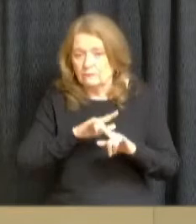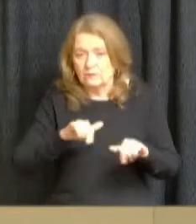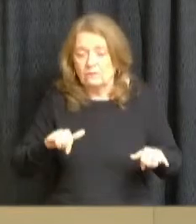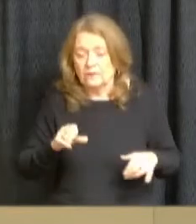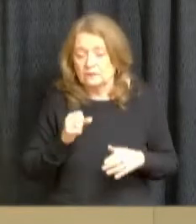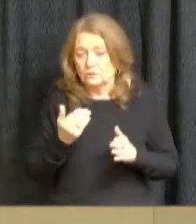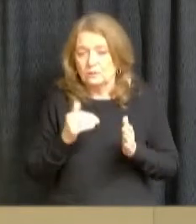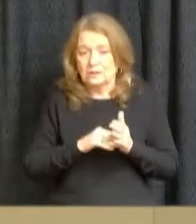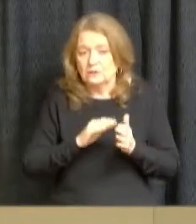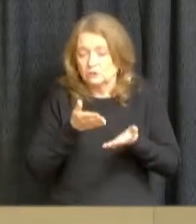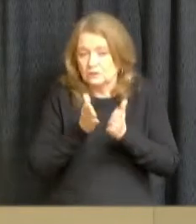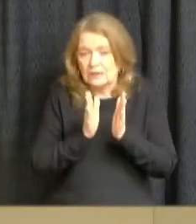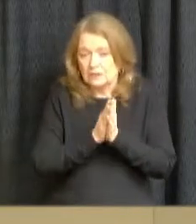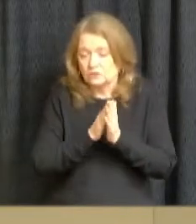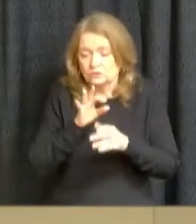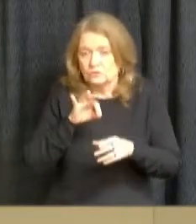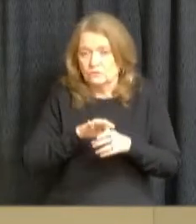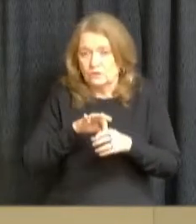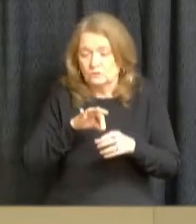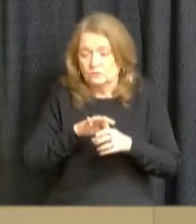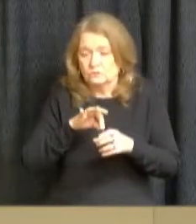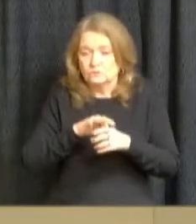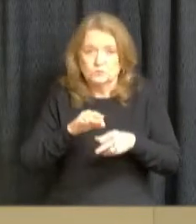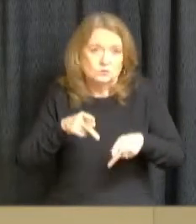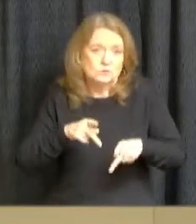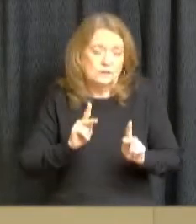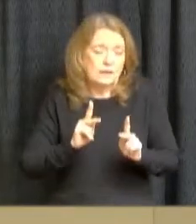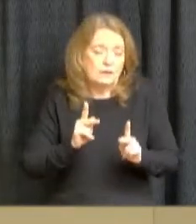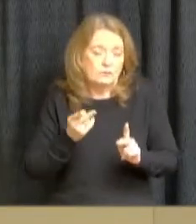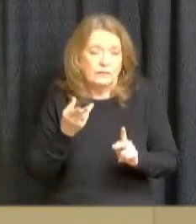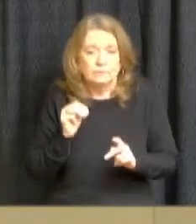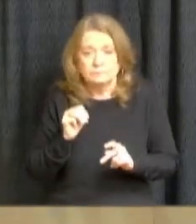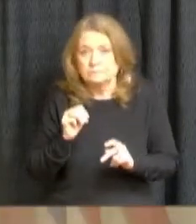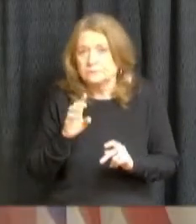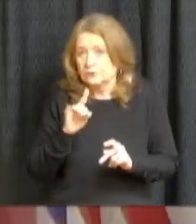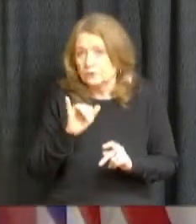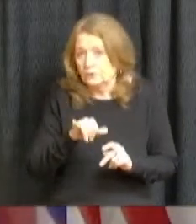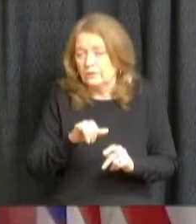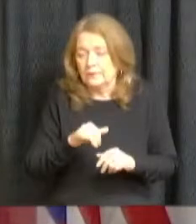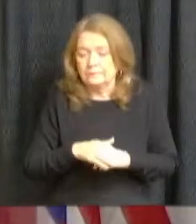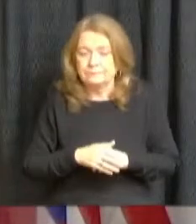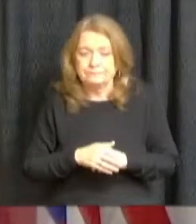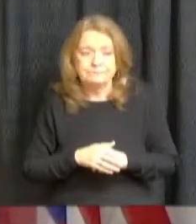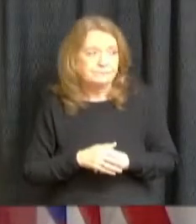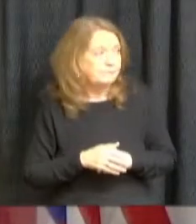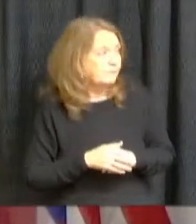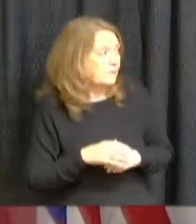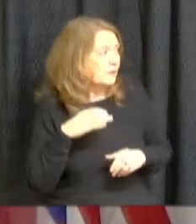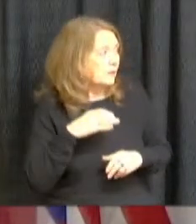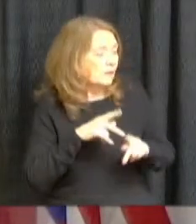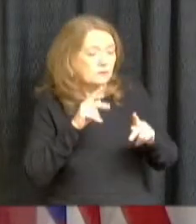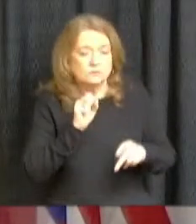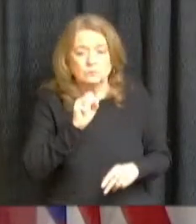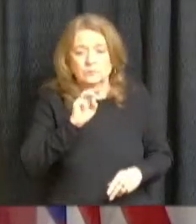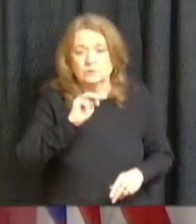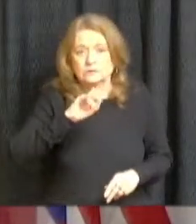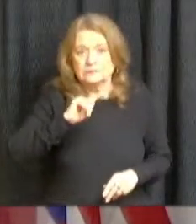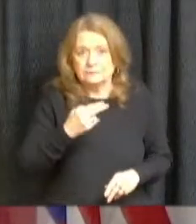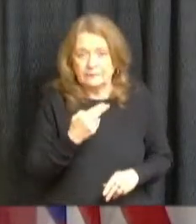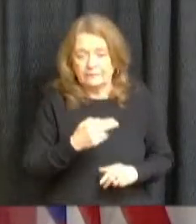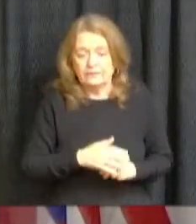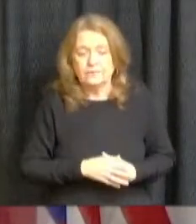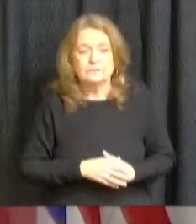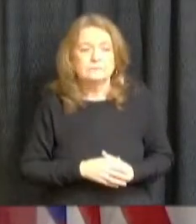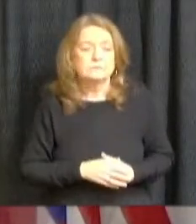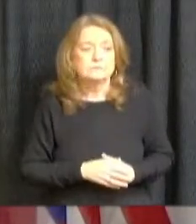So again, I just ask you to vote to allow him to do it. Thank you. Okay, thank you. Councilperson Smith on the motion to consider.